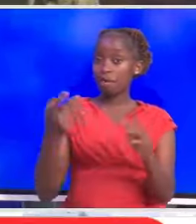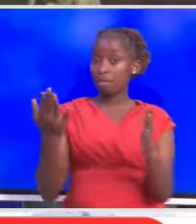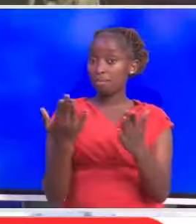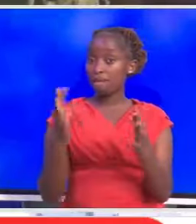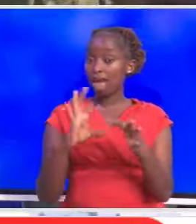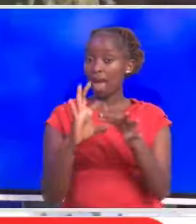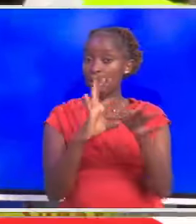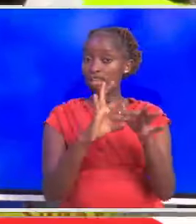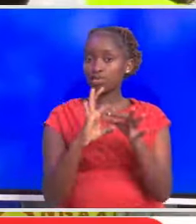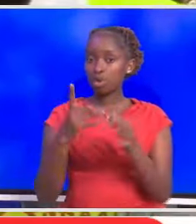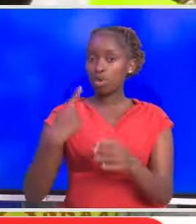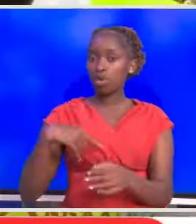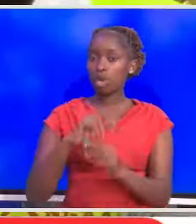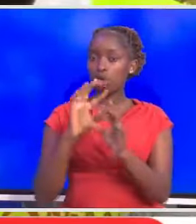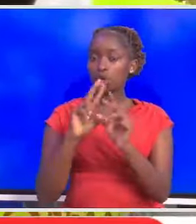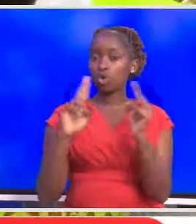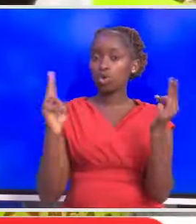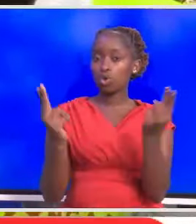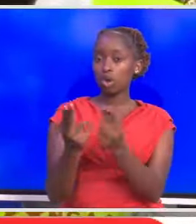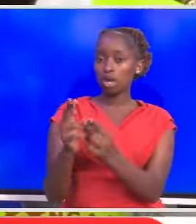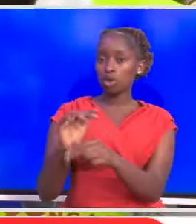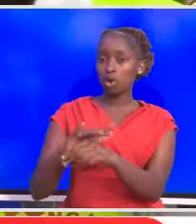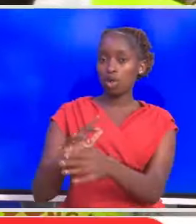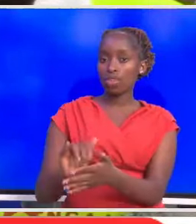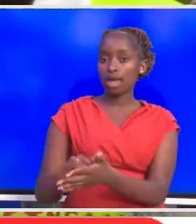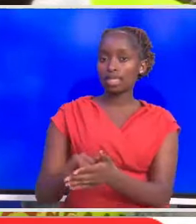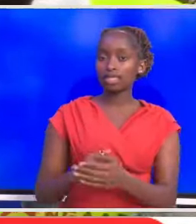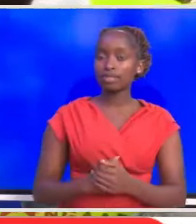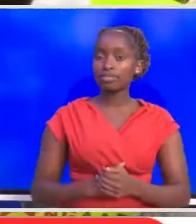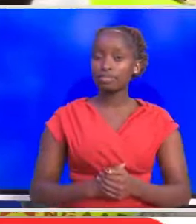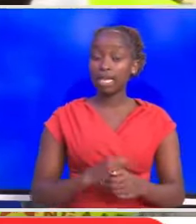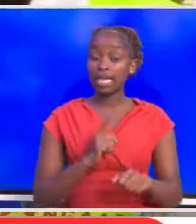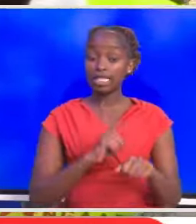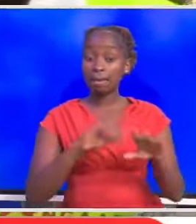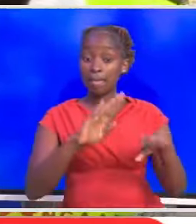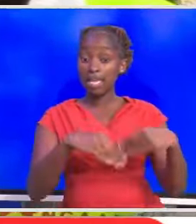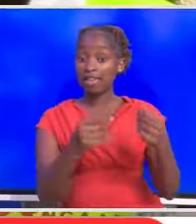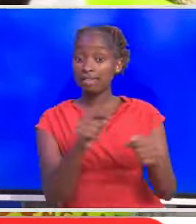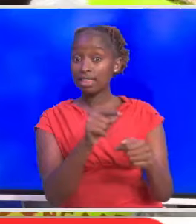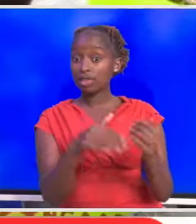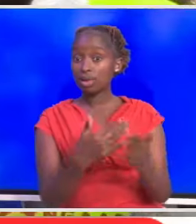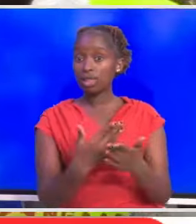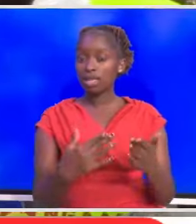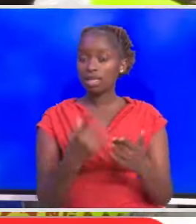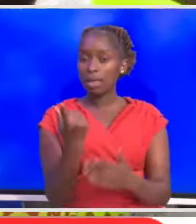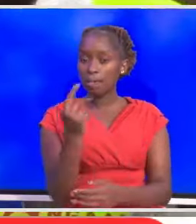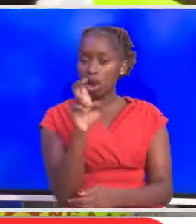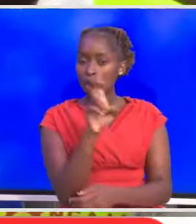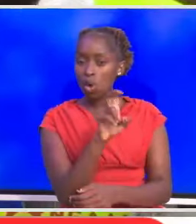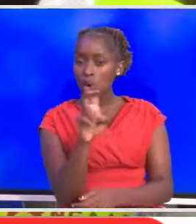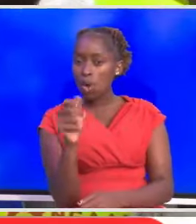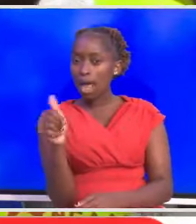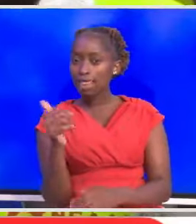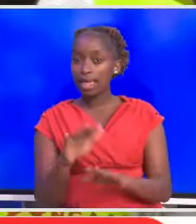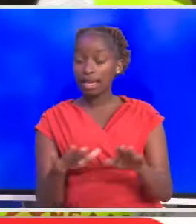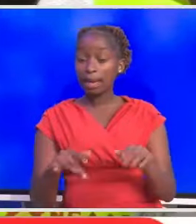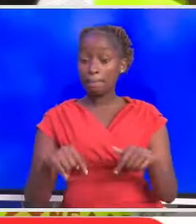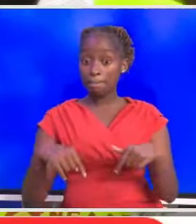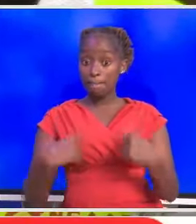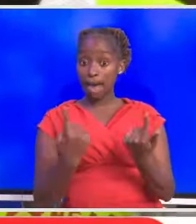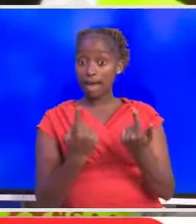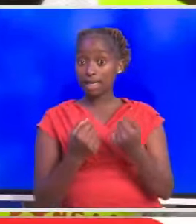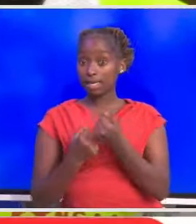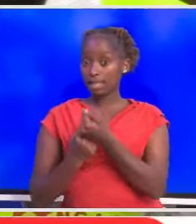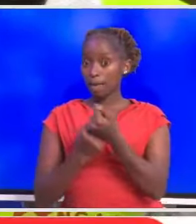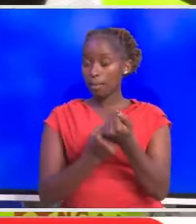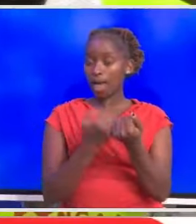are united on that. Hizi vitu zikitolewa, pesa zitafutwa kwa malingine, mimi hata na support,